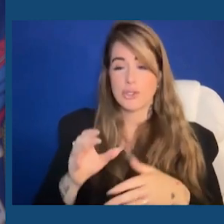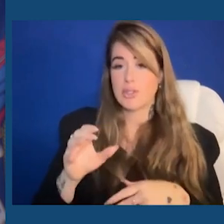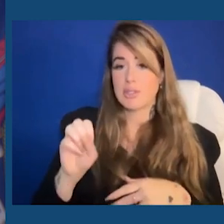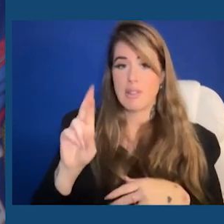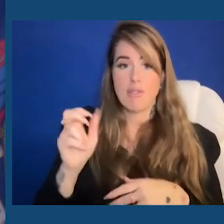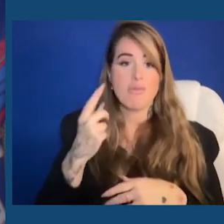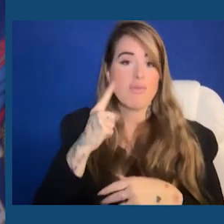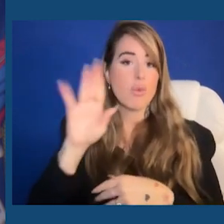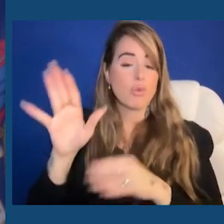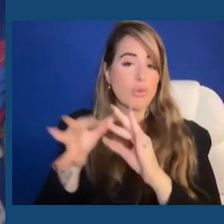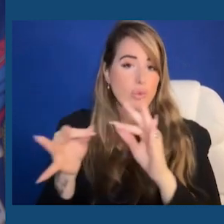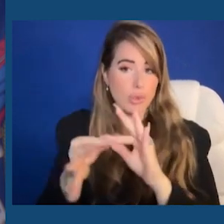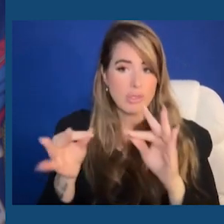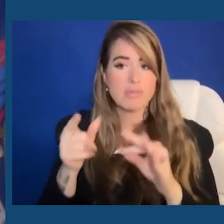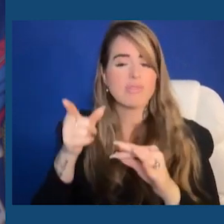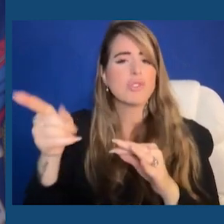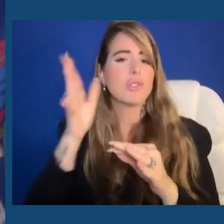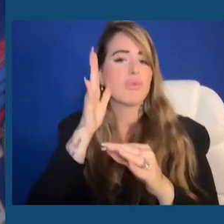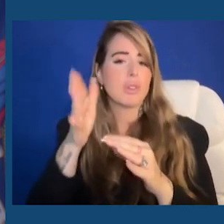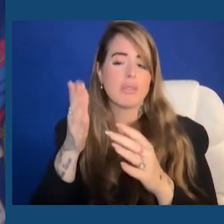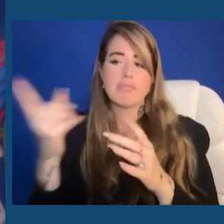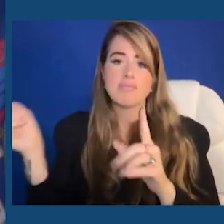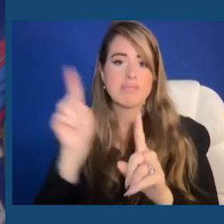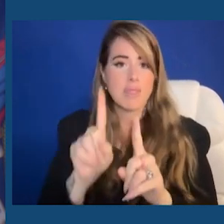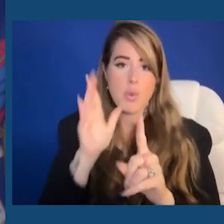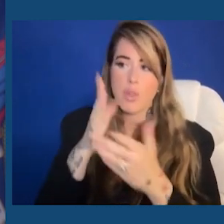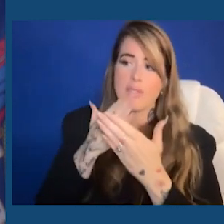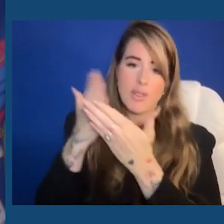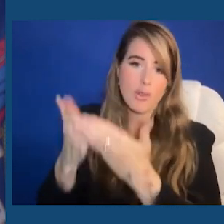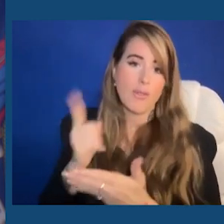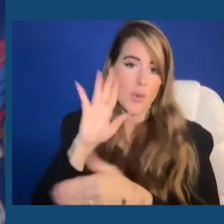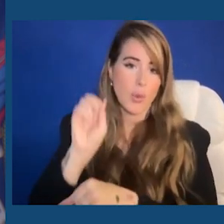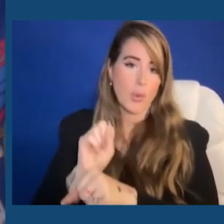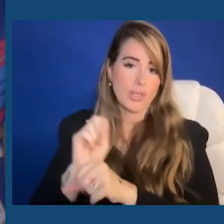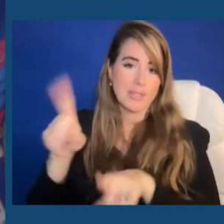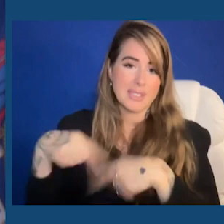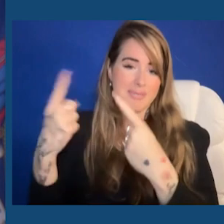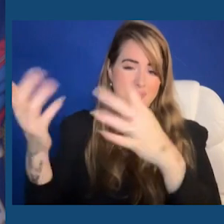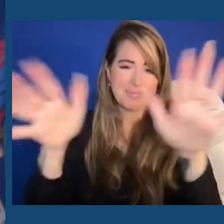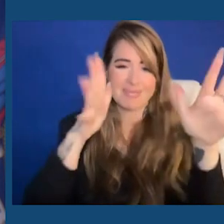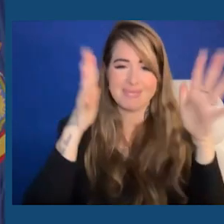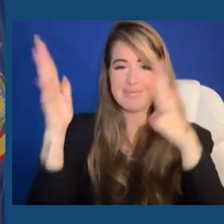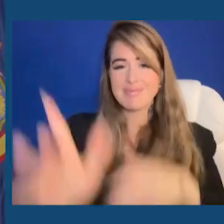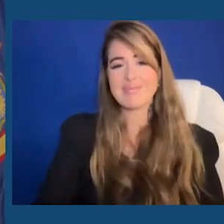and also to give a chance to thank her once again for all her great work. Thank you.